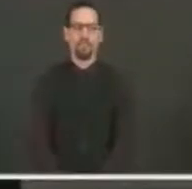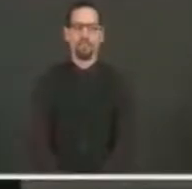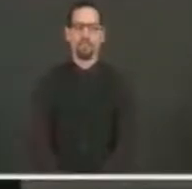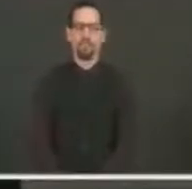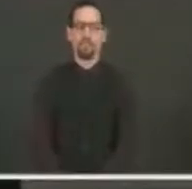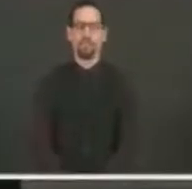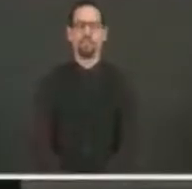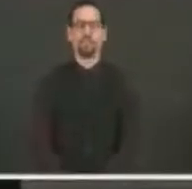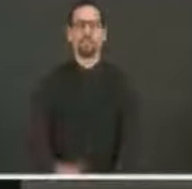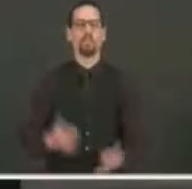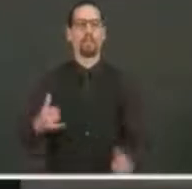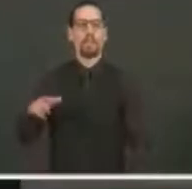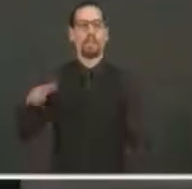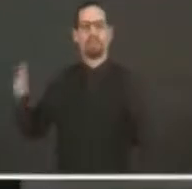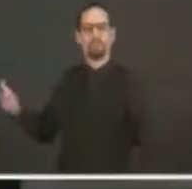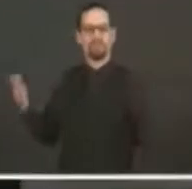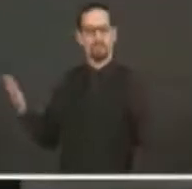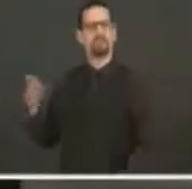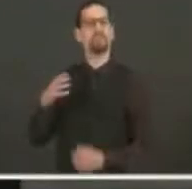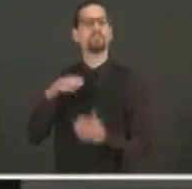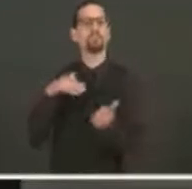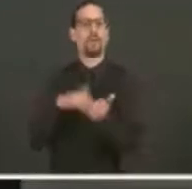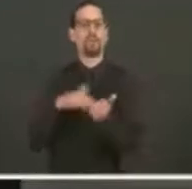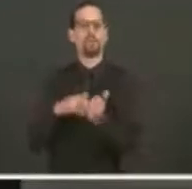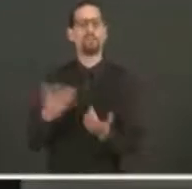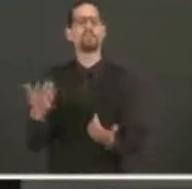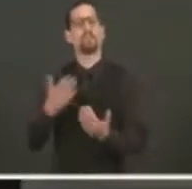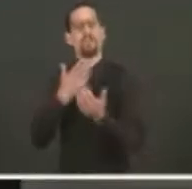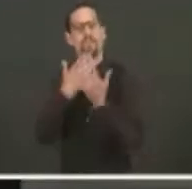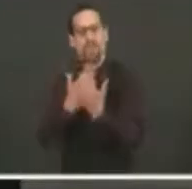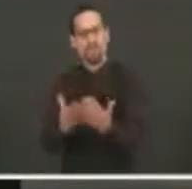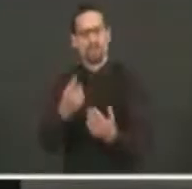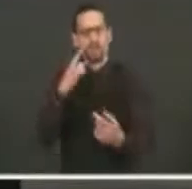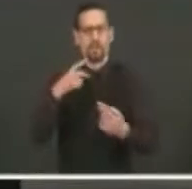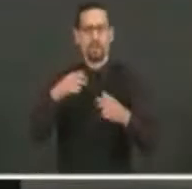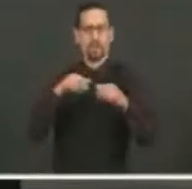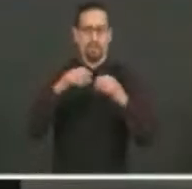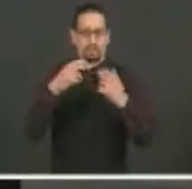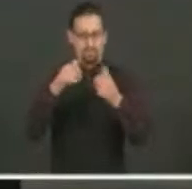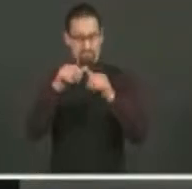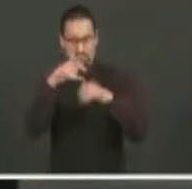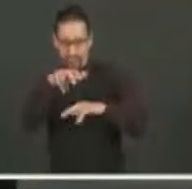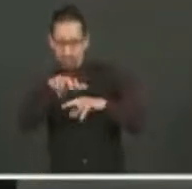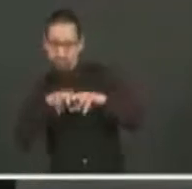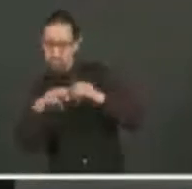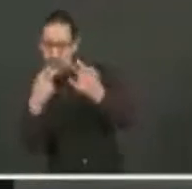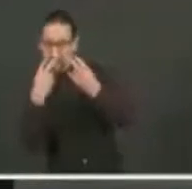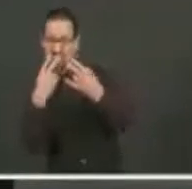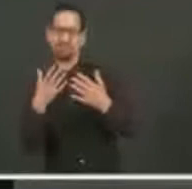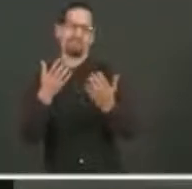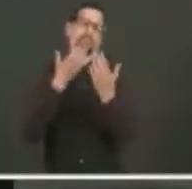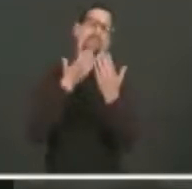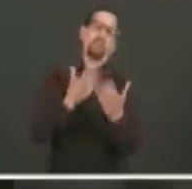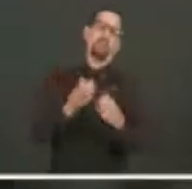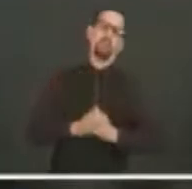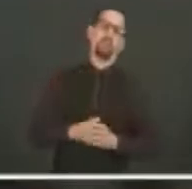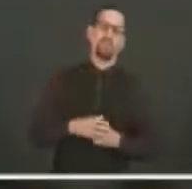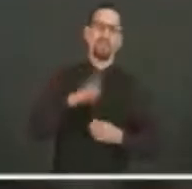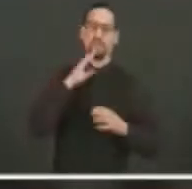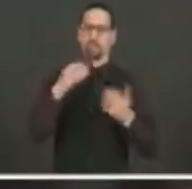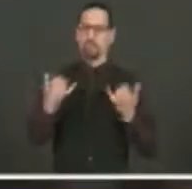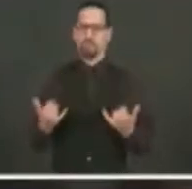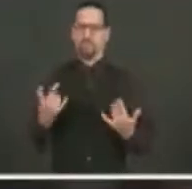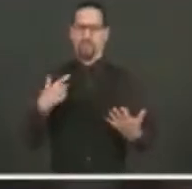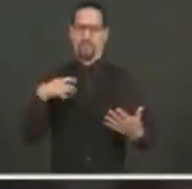Good afternoon. Thank you for continuing to be with us. We have so many important updates today. I'm just going to give a few brief ones to move